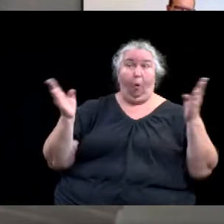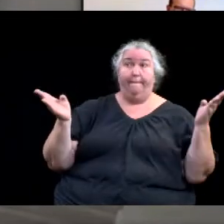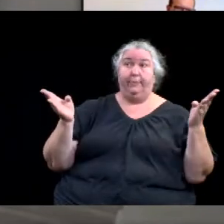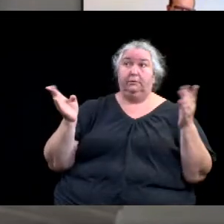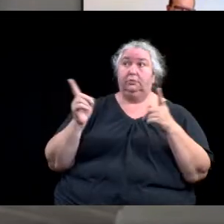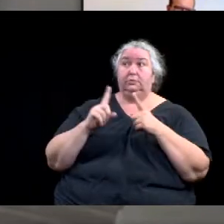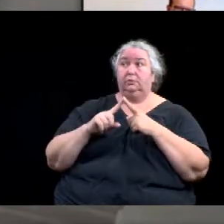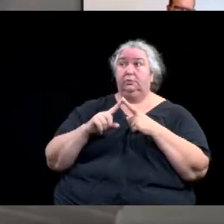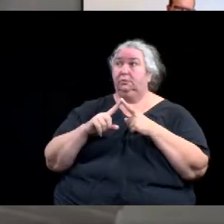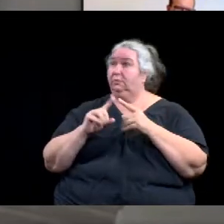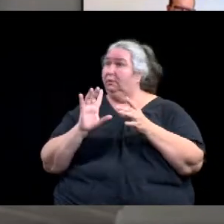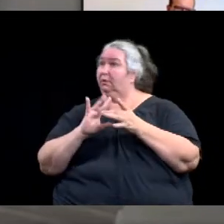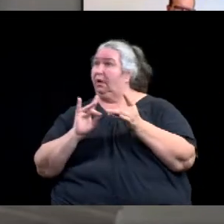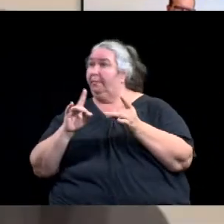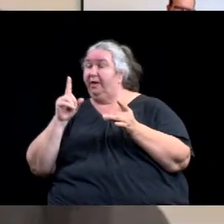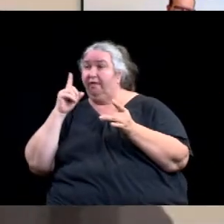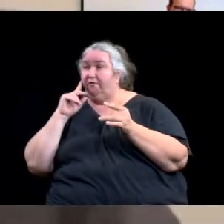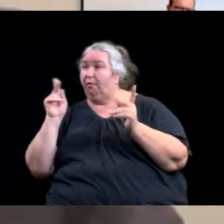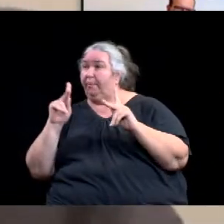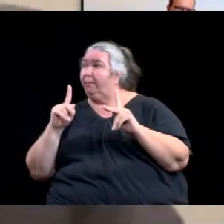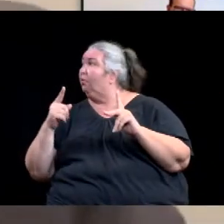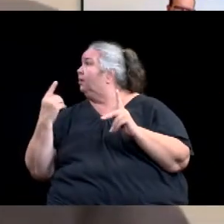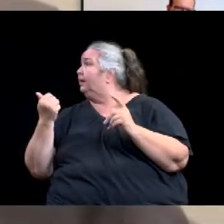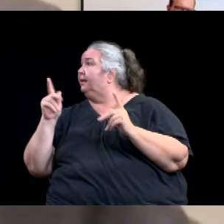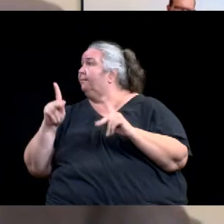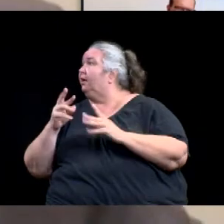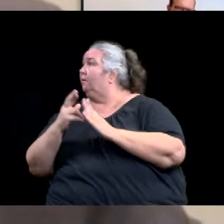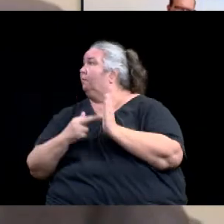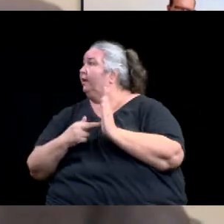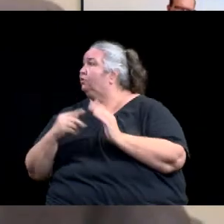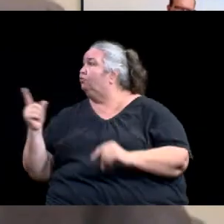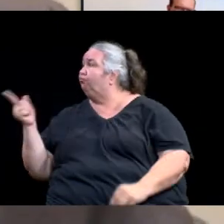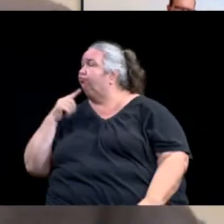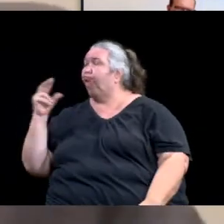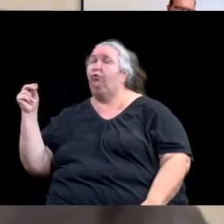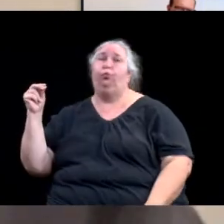motion? Motion for approval on second reading.